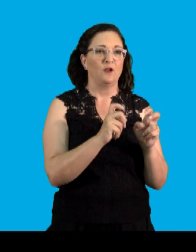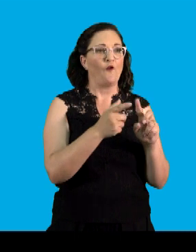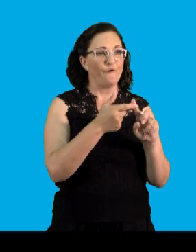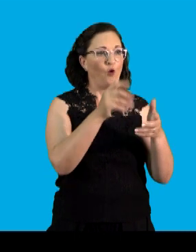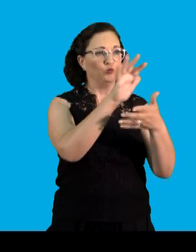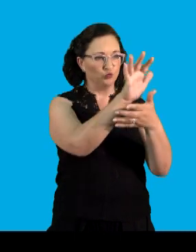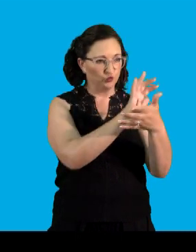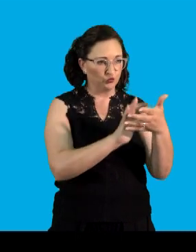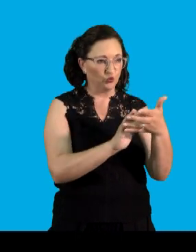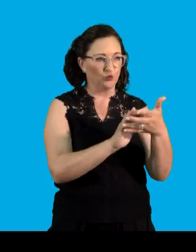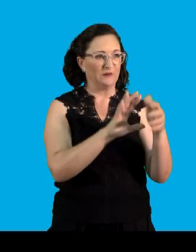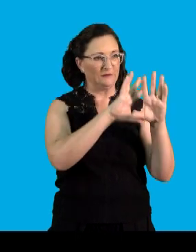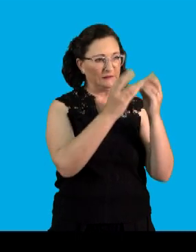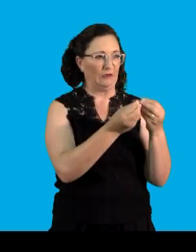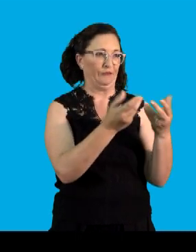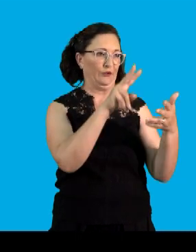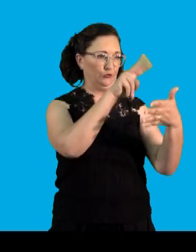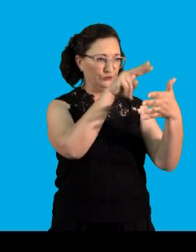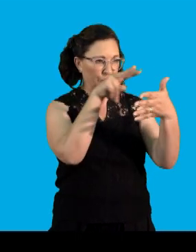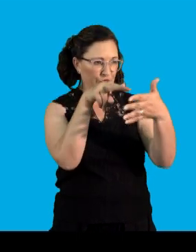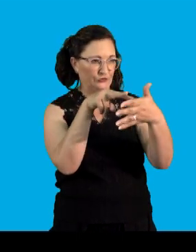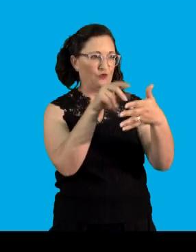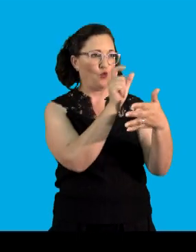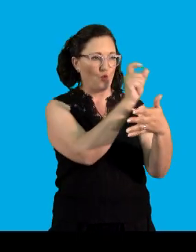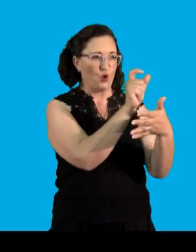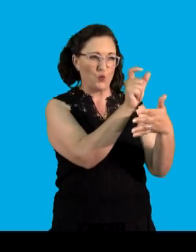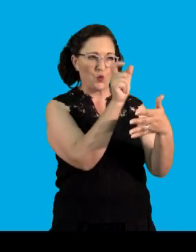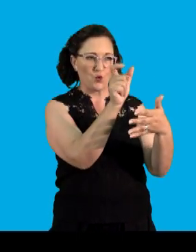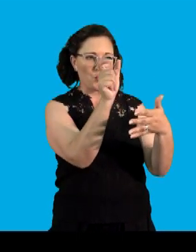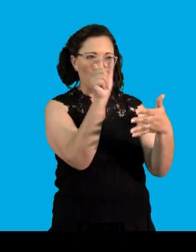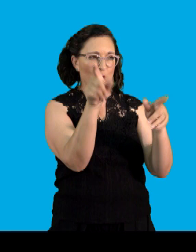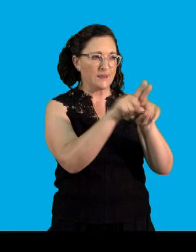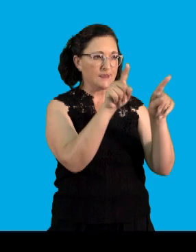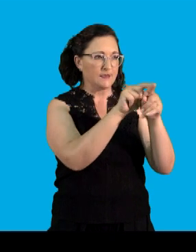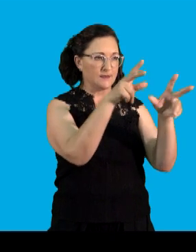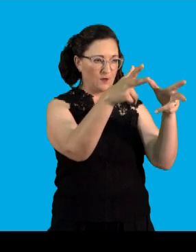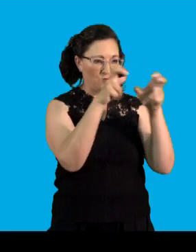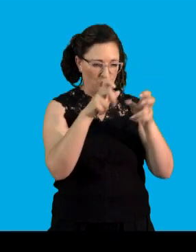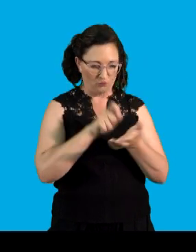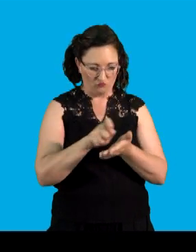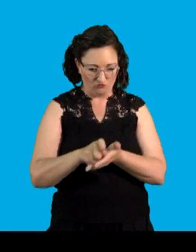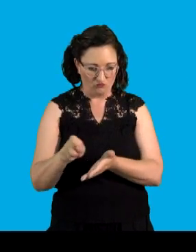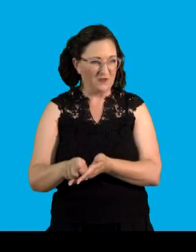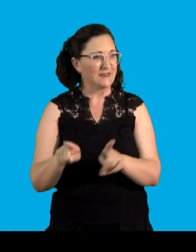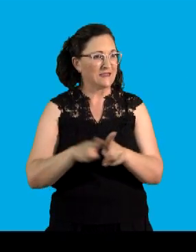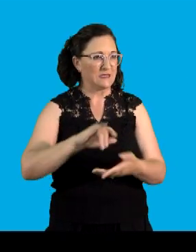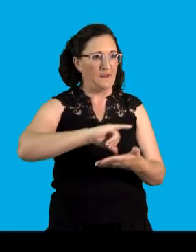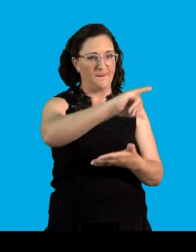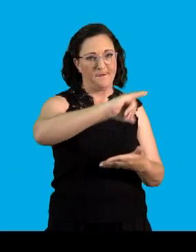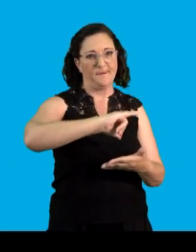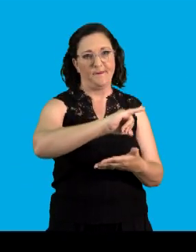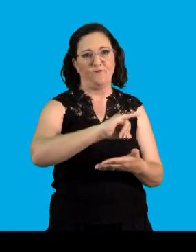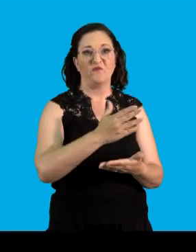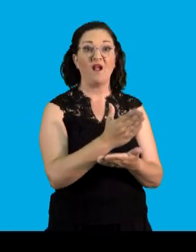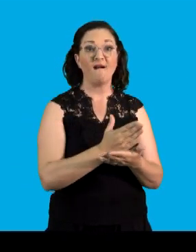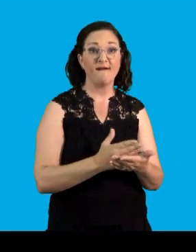the scenario or case study or extract word for word. You're not taking out anything. You're not giving a